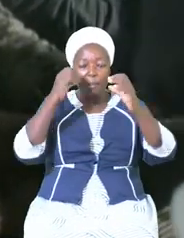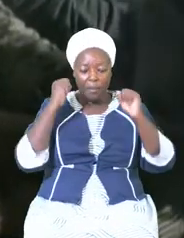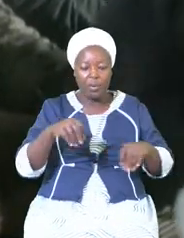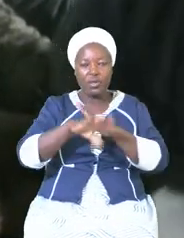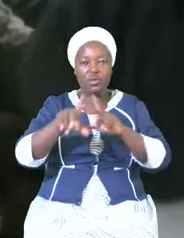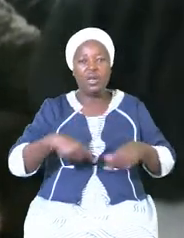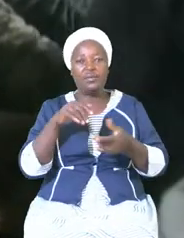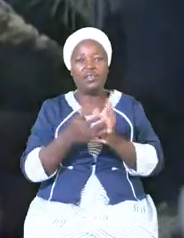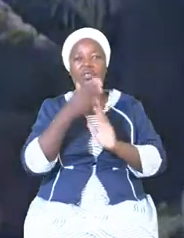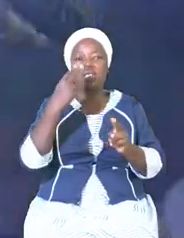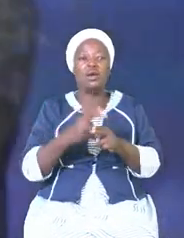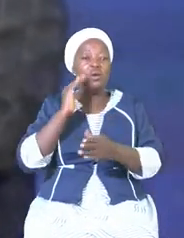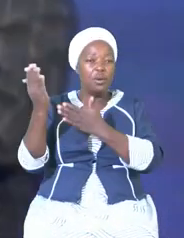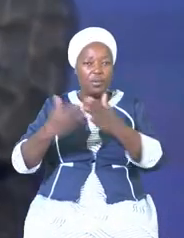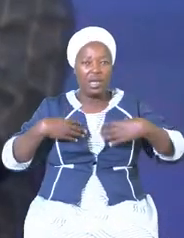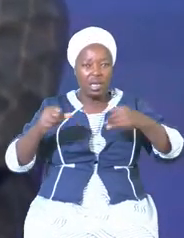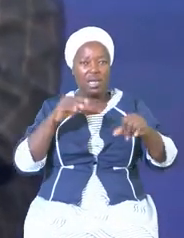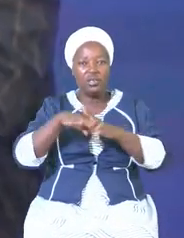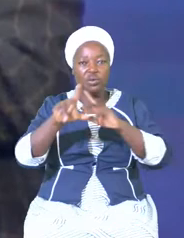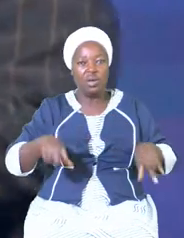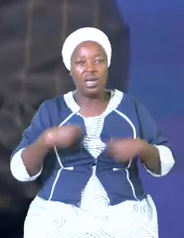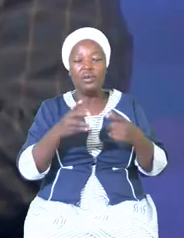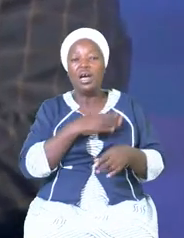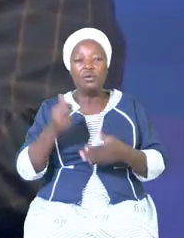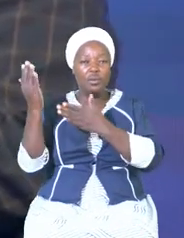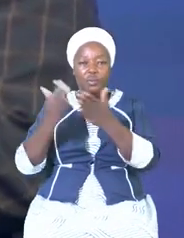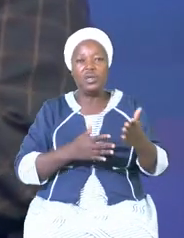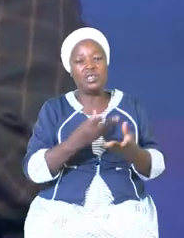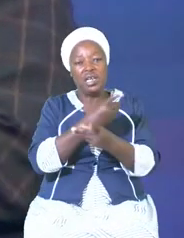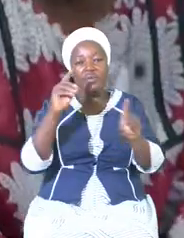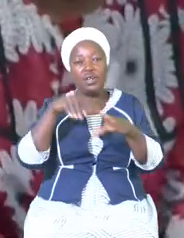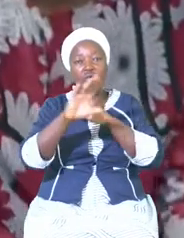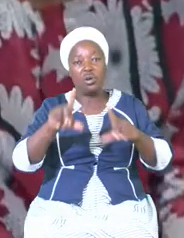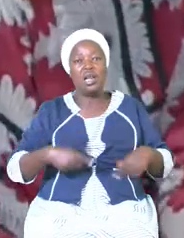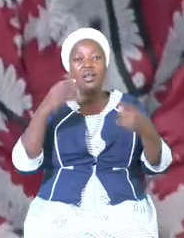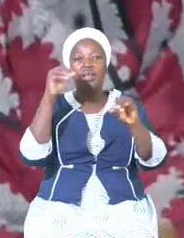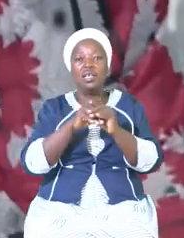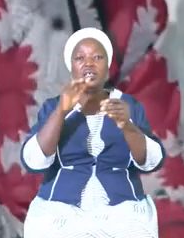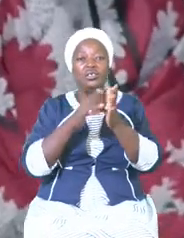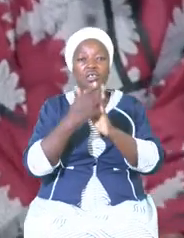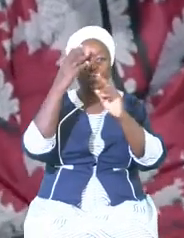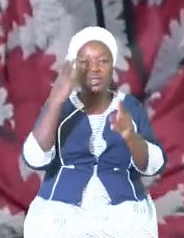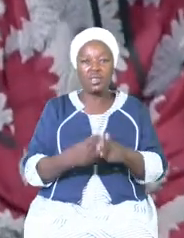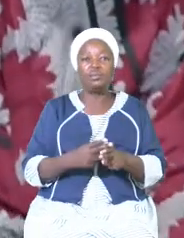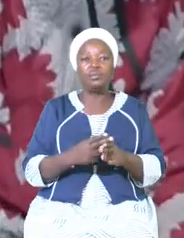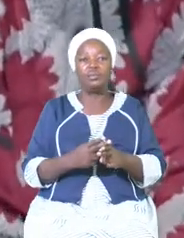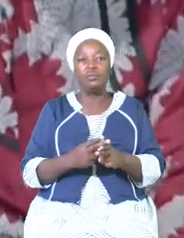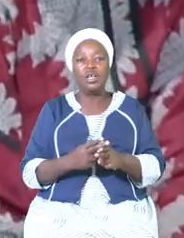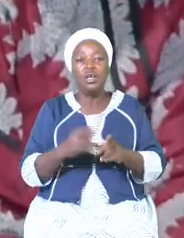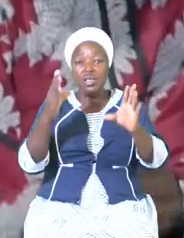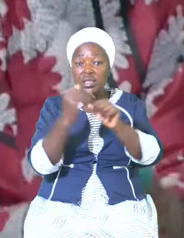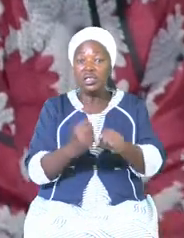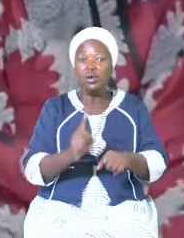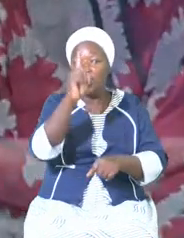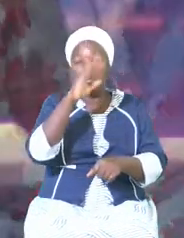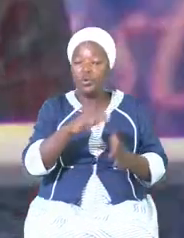into your life, will bring deliverance into your life, in Jesus' name. Take up thy bed. And the man did not